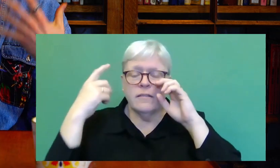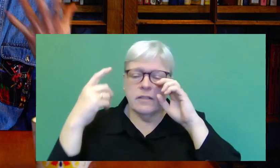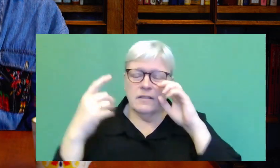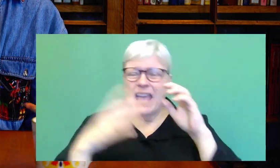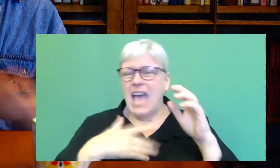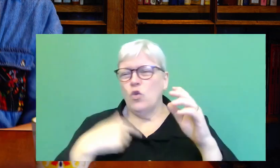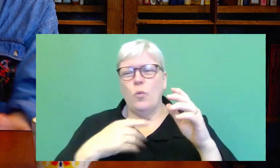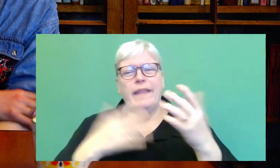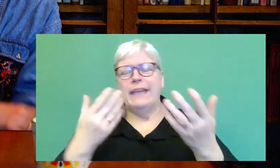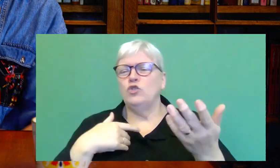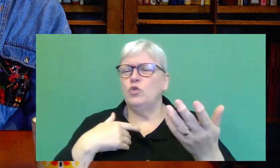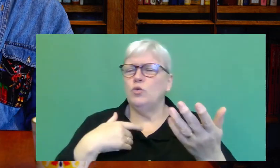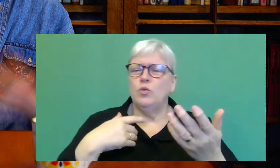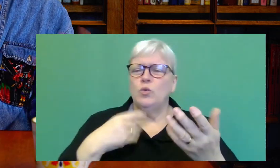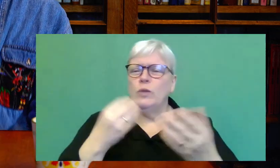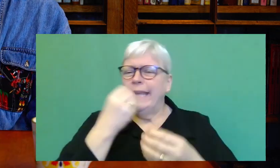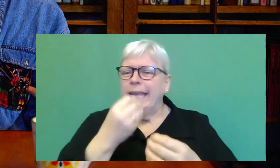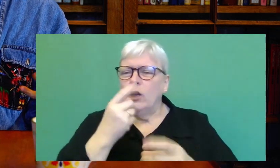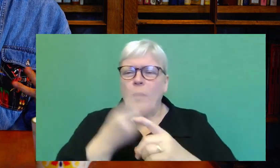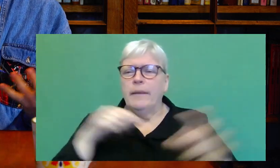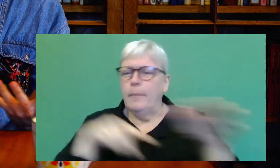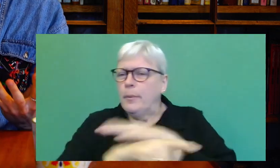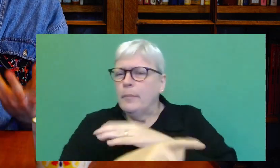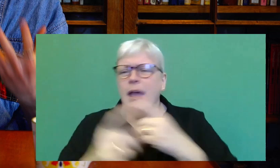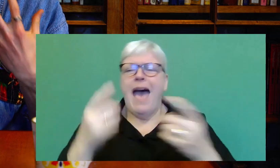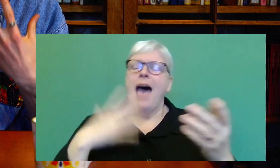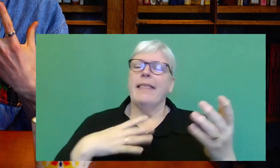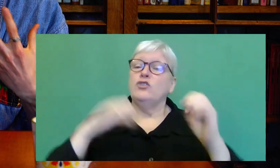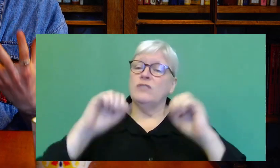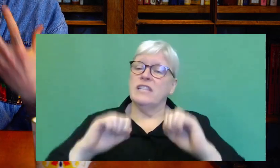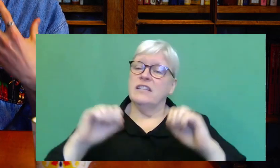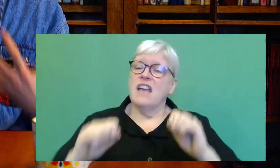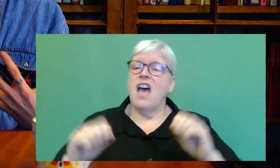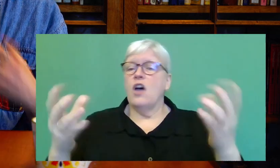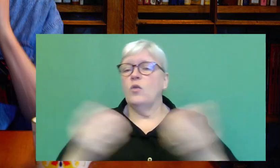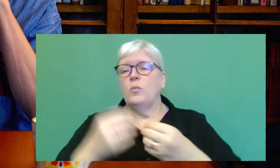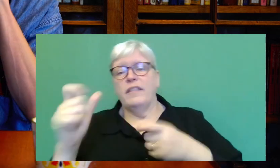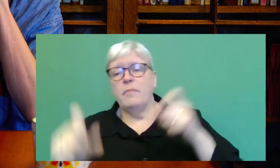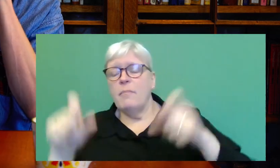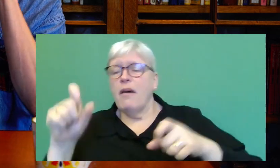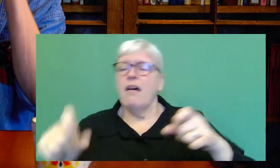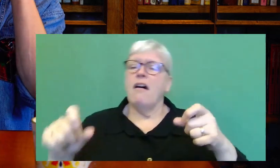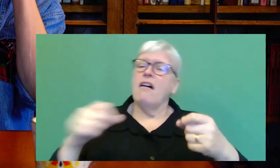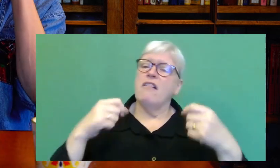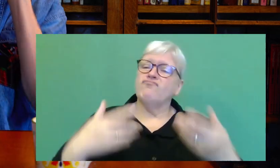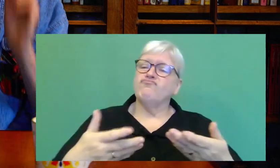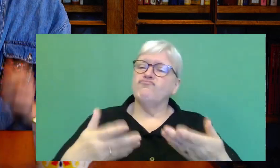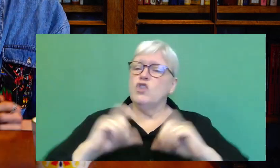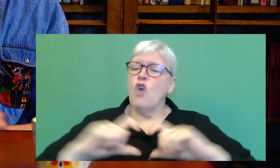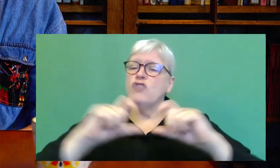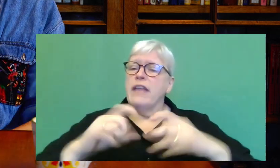sit down and I like to eat with people, and it's nourishment at the same time. You're providing sustenance to the body. It